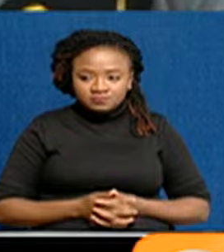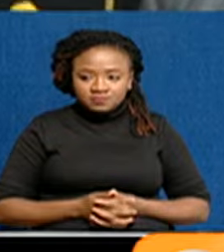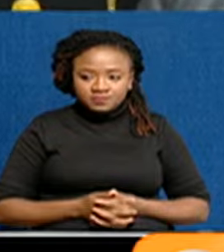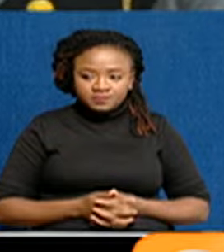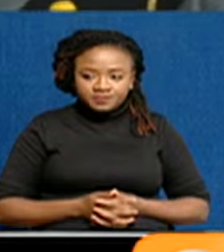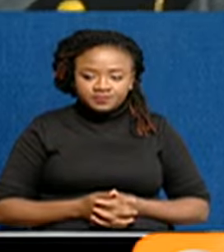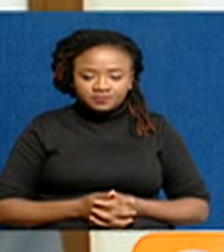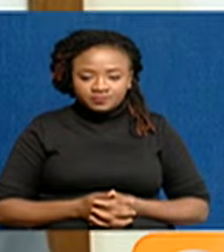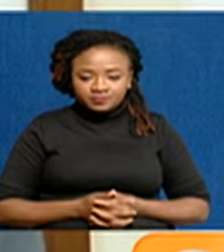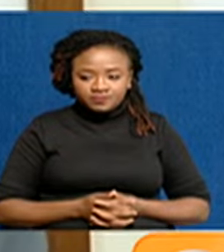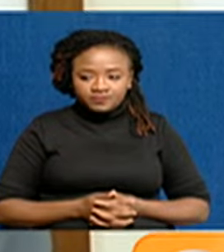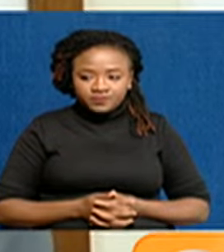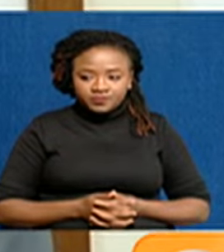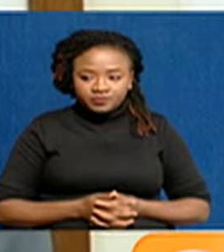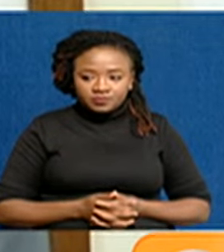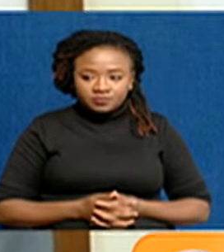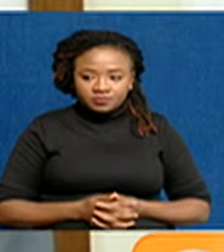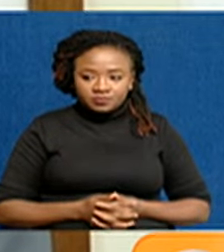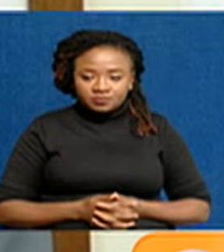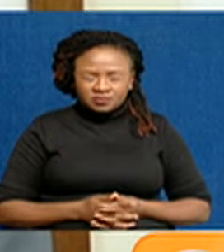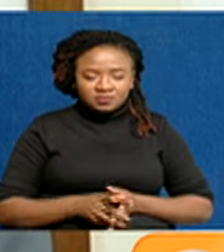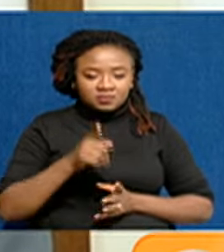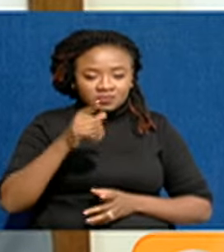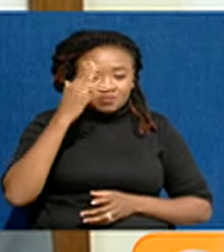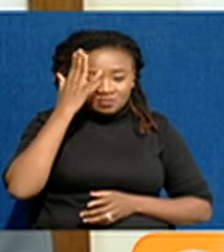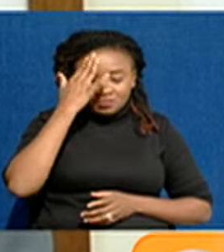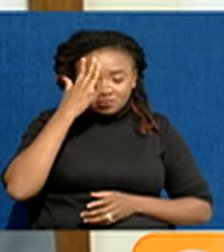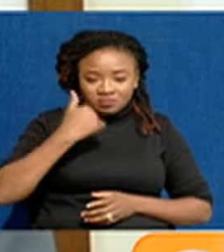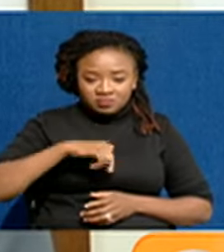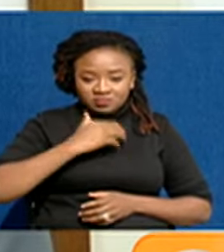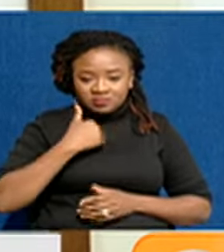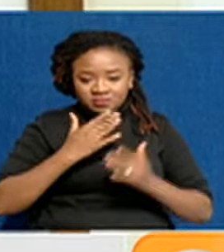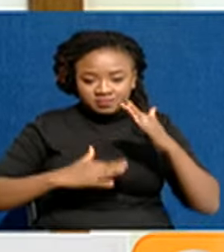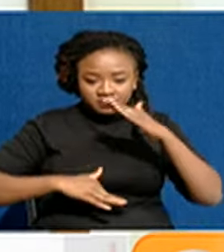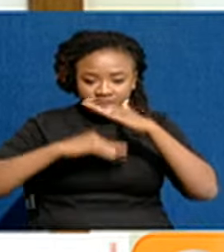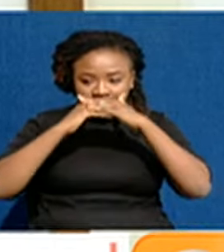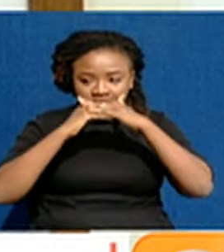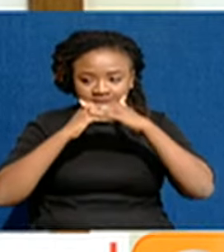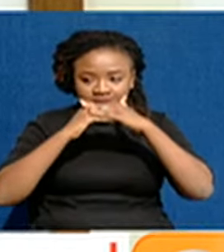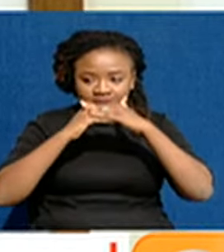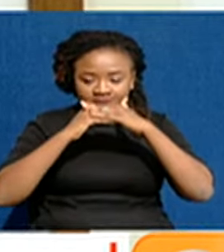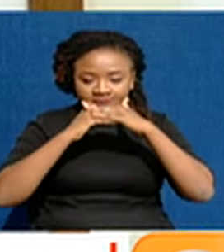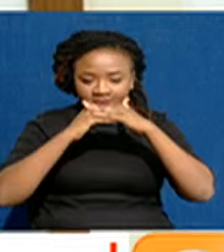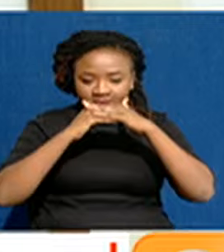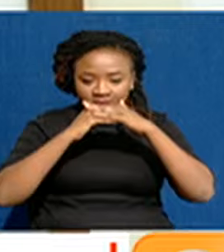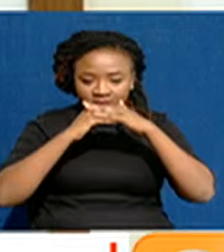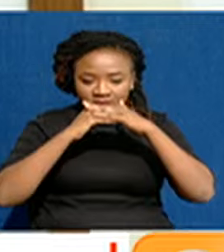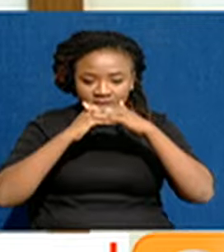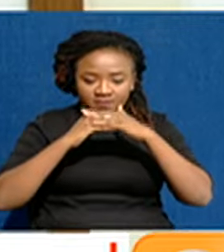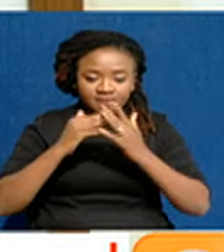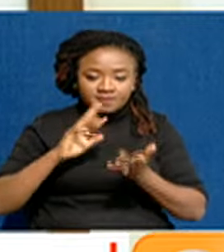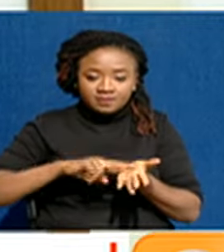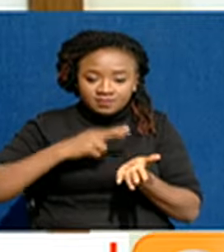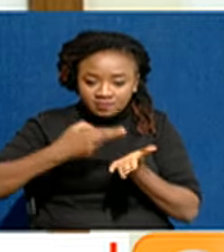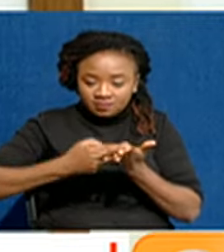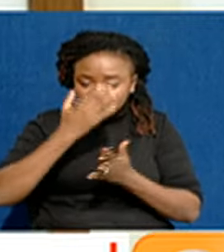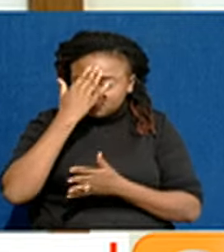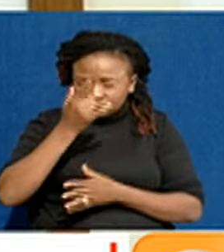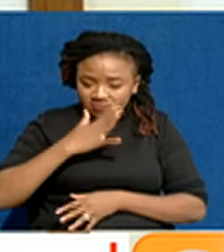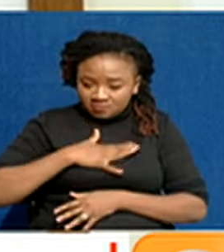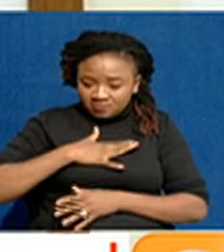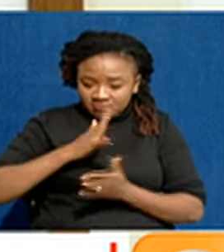We have limited resources. Let me say this, Trevor, because the emergency resources that we